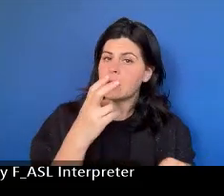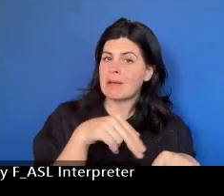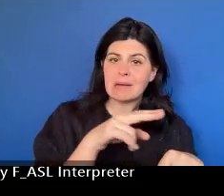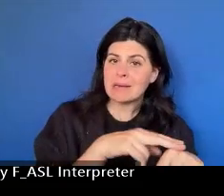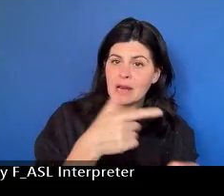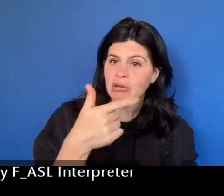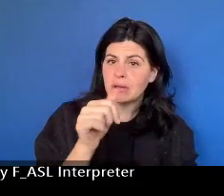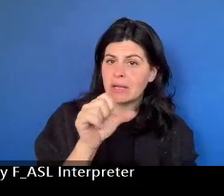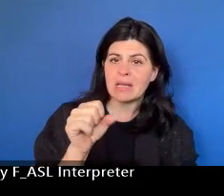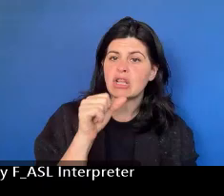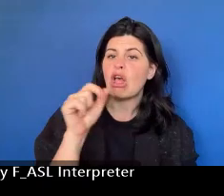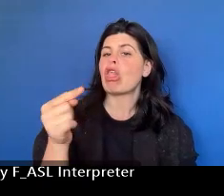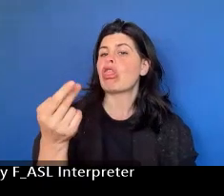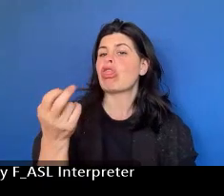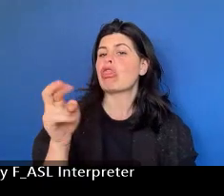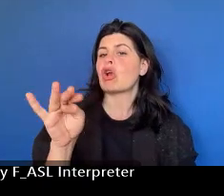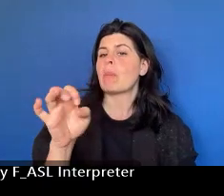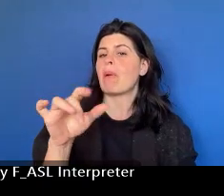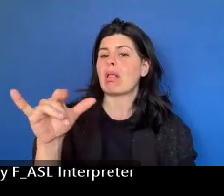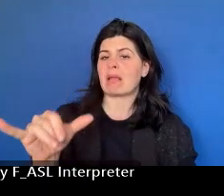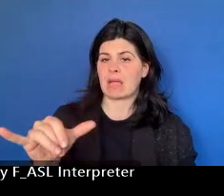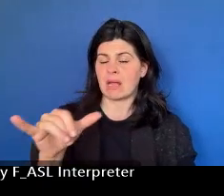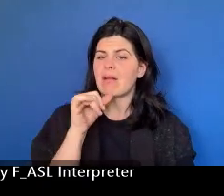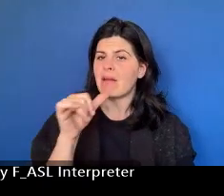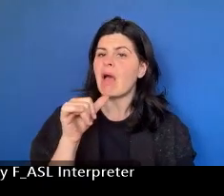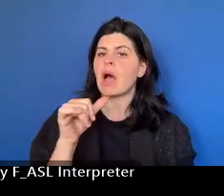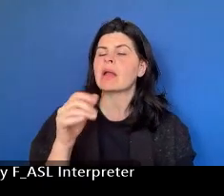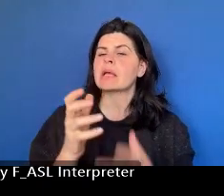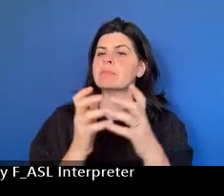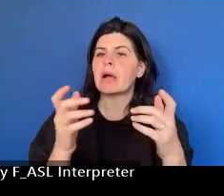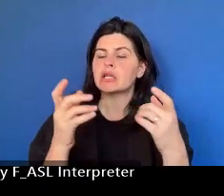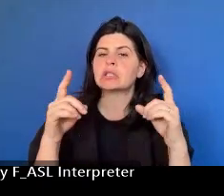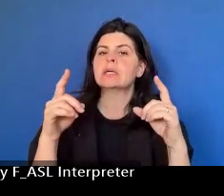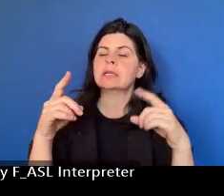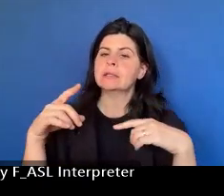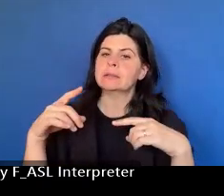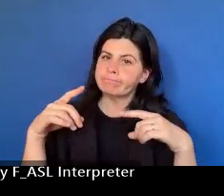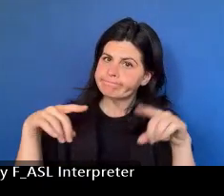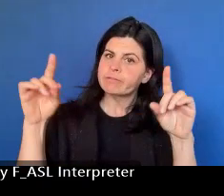thermally as efficient as electricity, but it's virtually always less costly to operate.